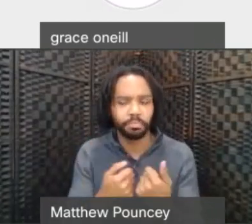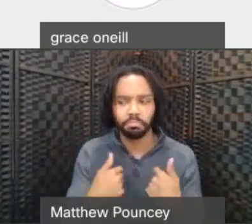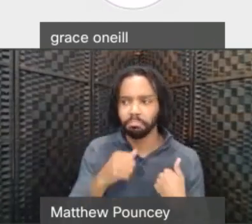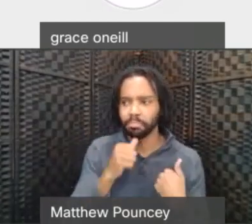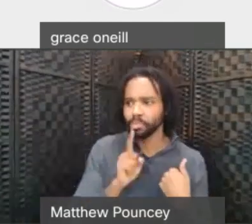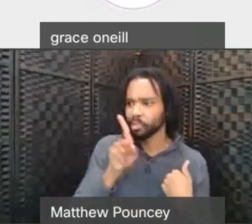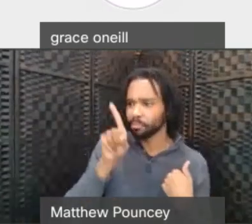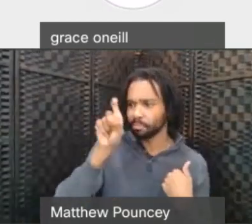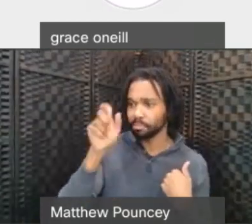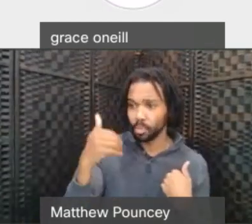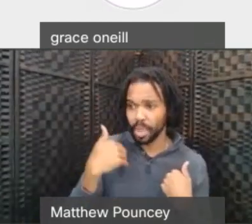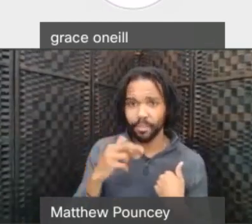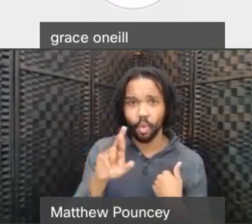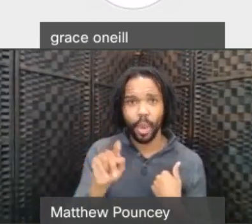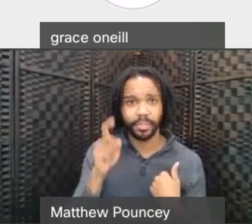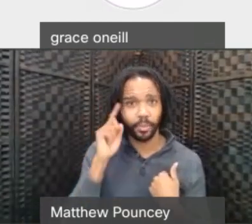Winslow?